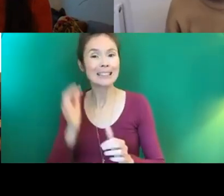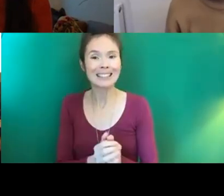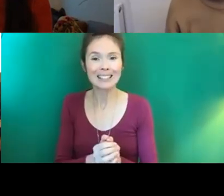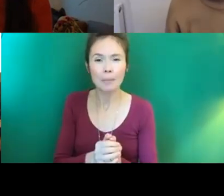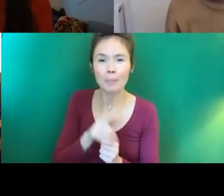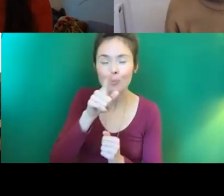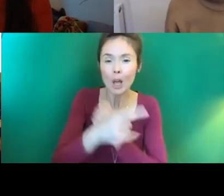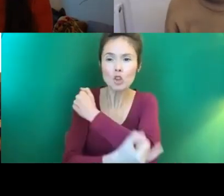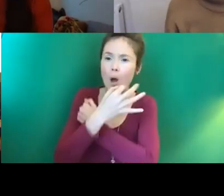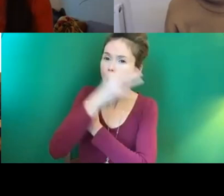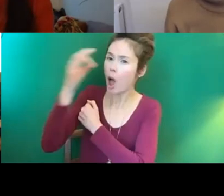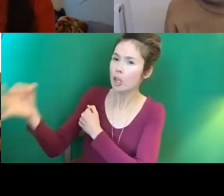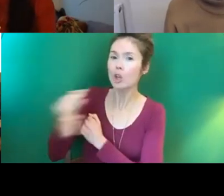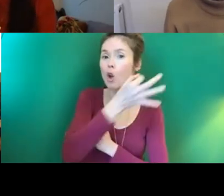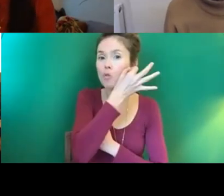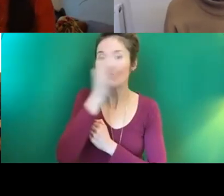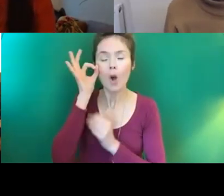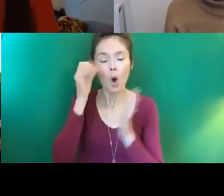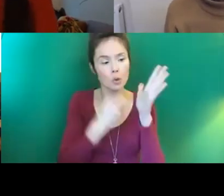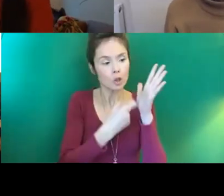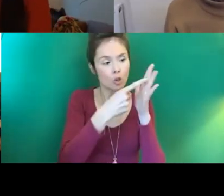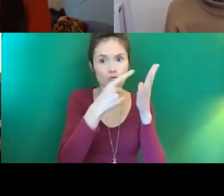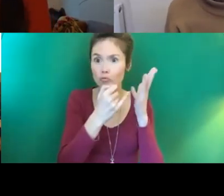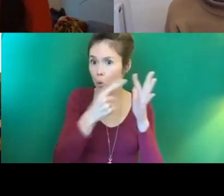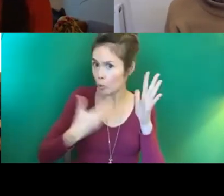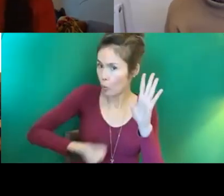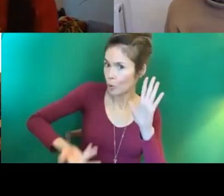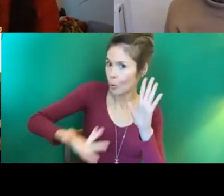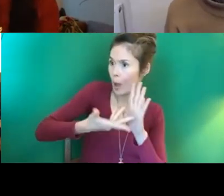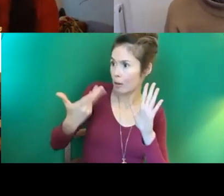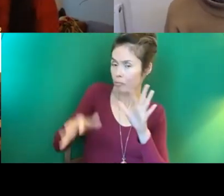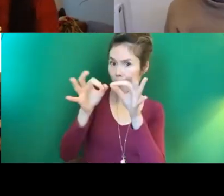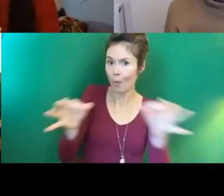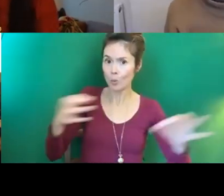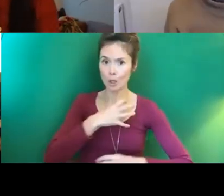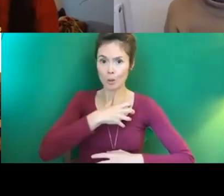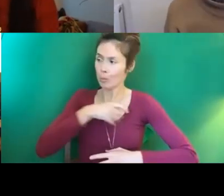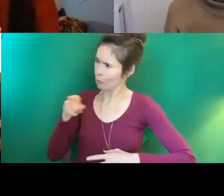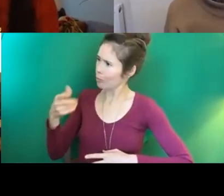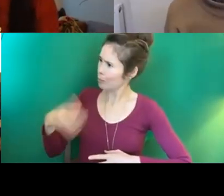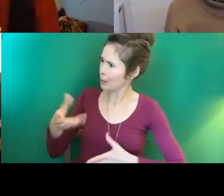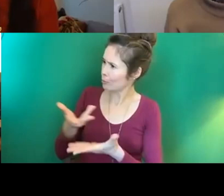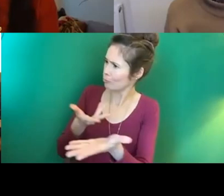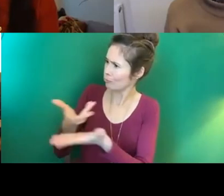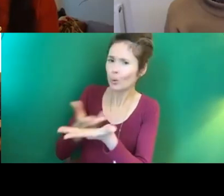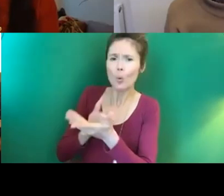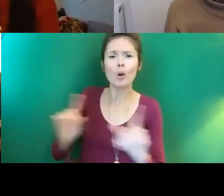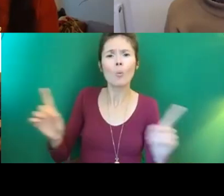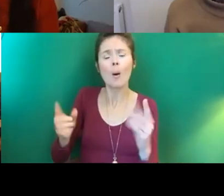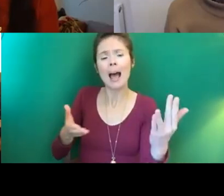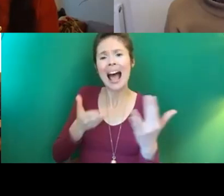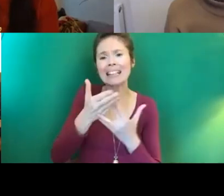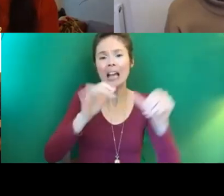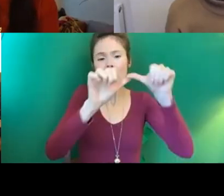Rose, is there anything you'd like to add about your kind of experience from the MU in terms of the conversations you've had around access